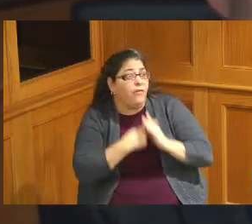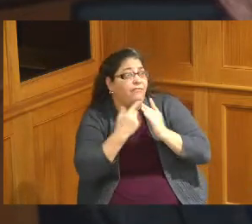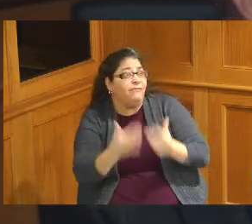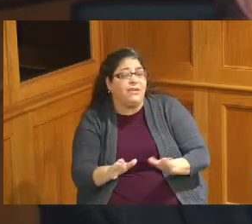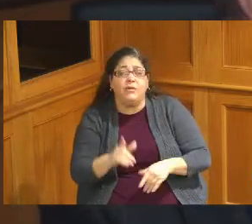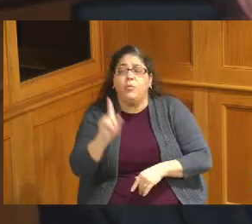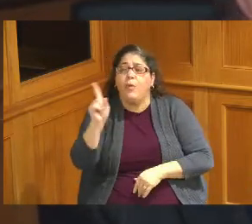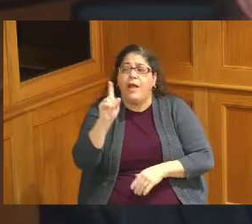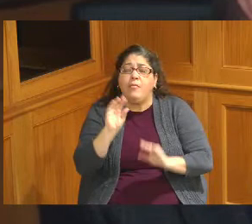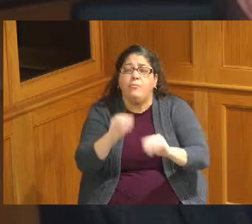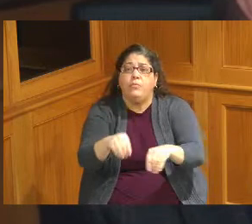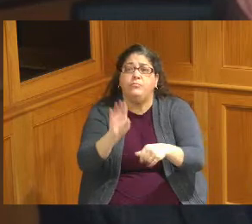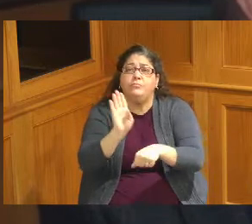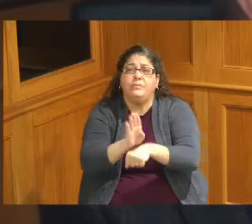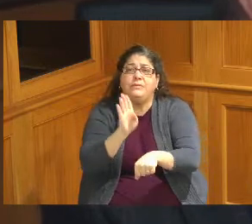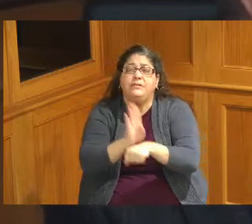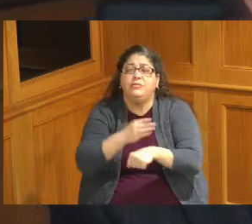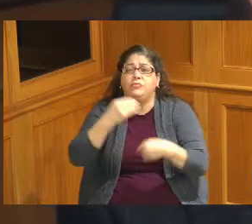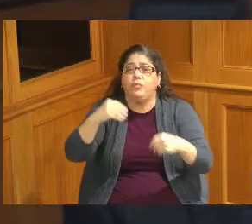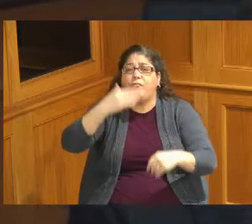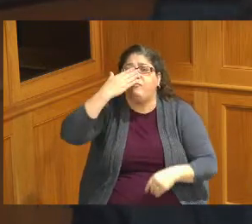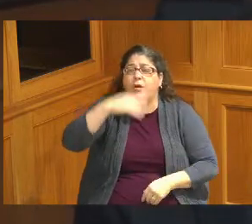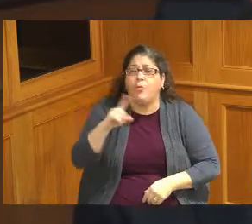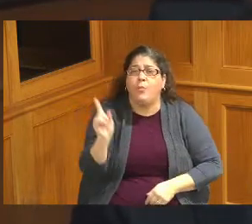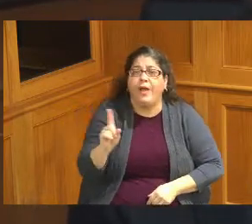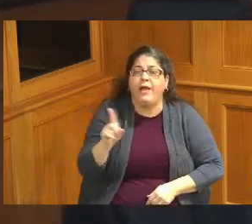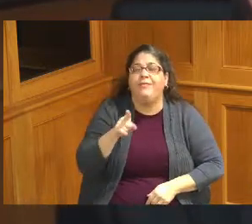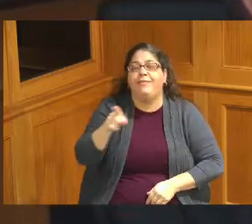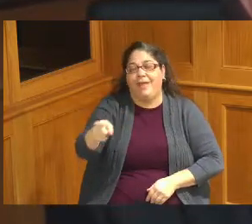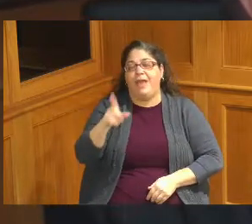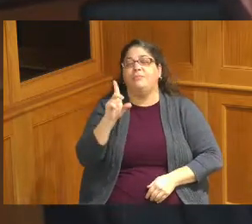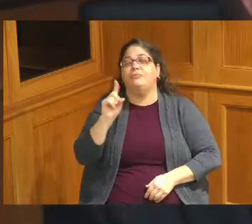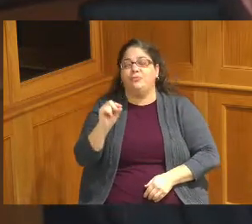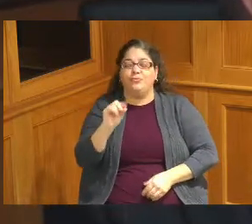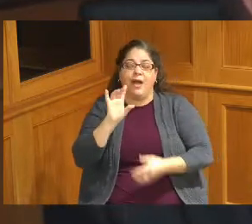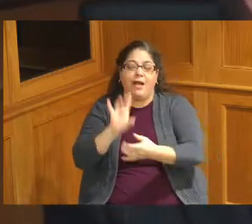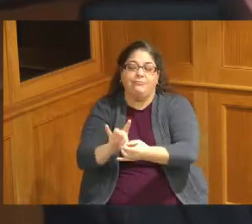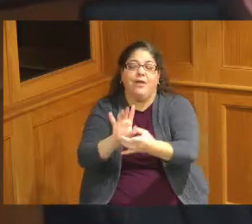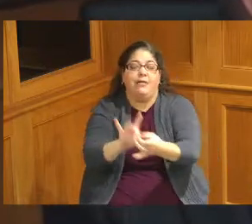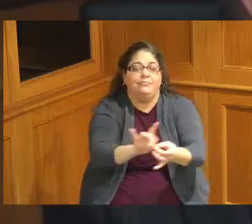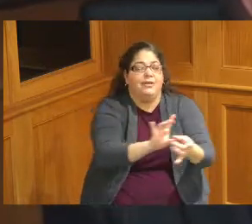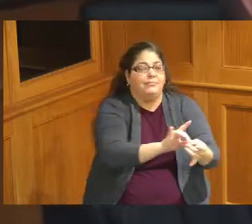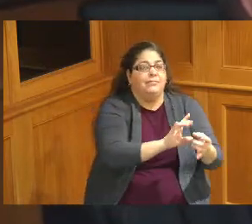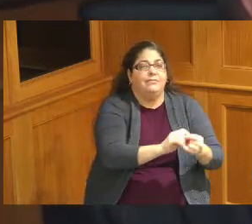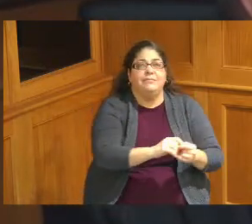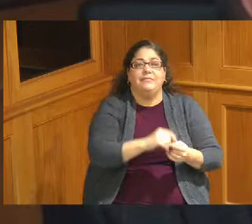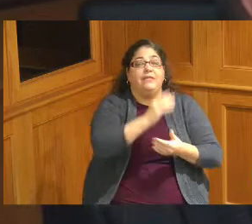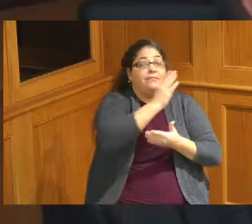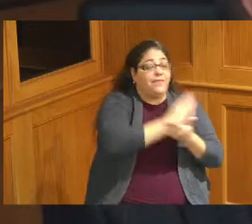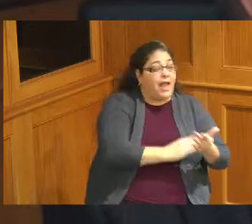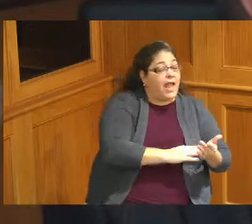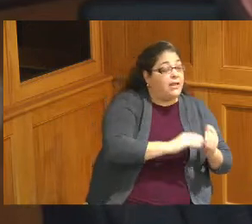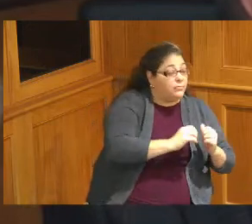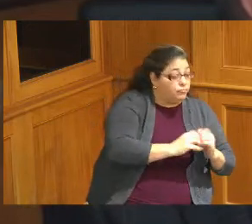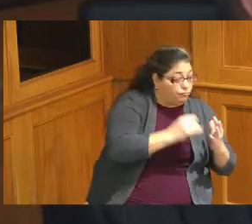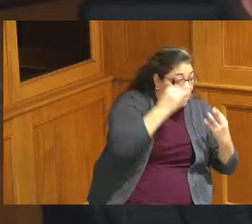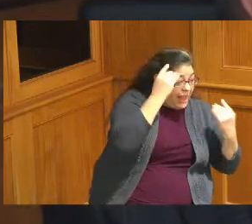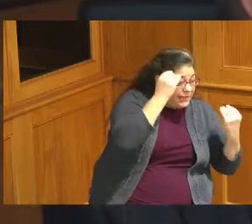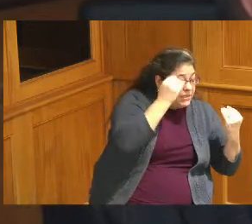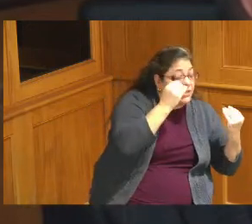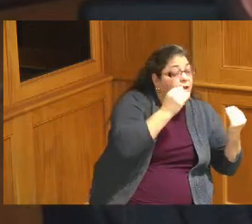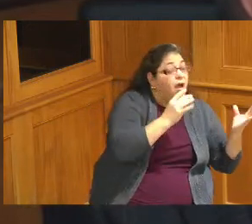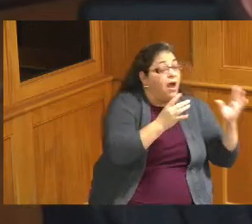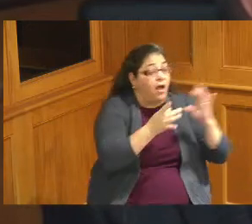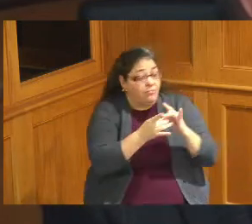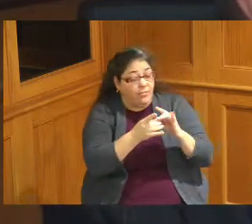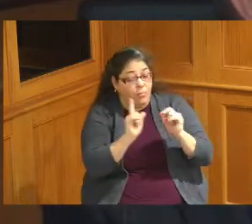storefronts available? And so I think we do a pretty good job of connecting from one phase to the next. So I just want to thank you all for your work.